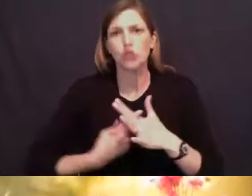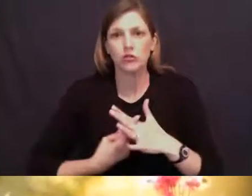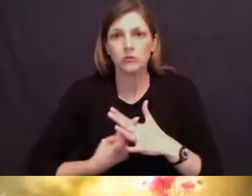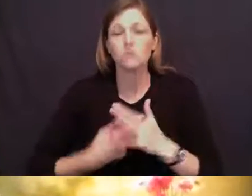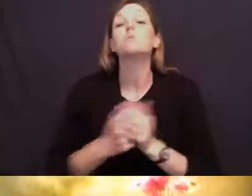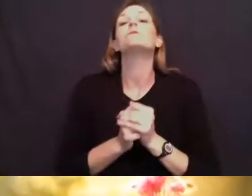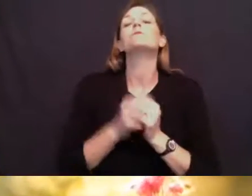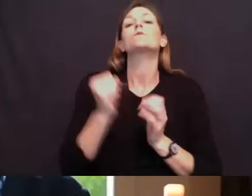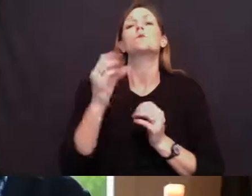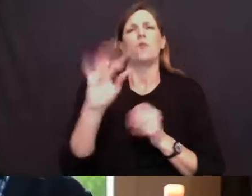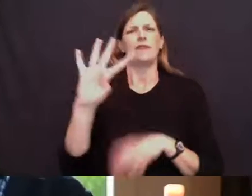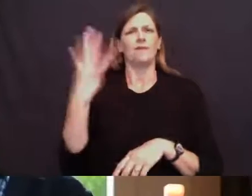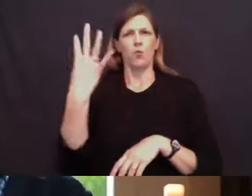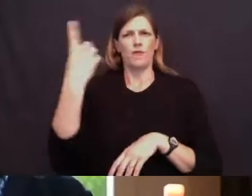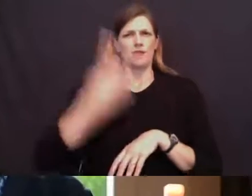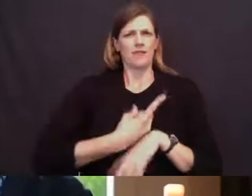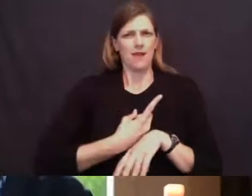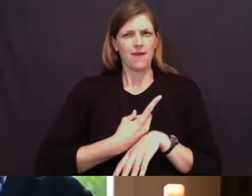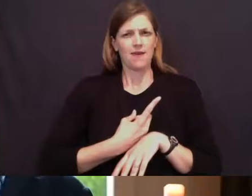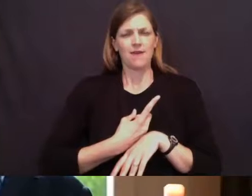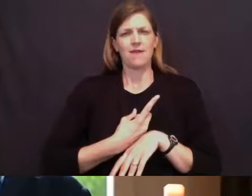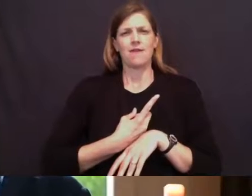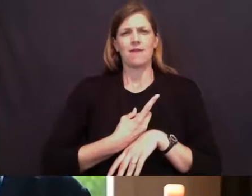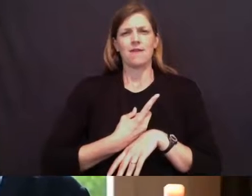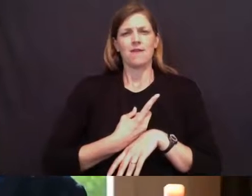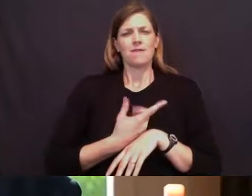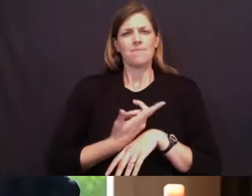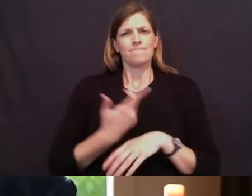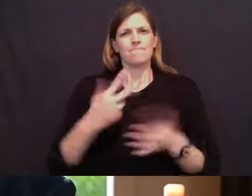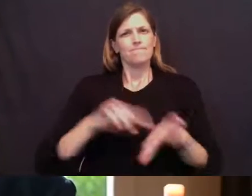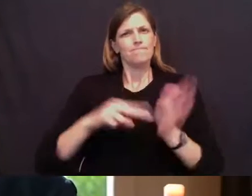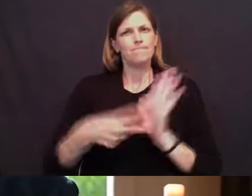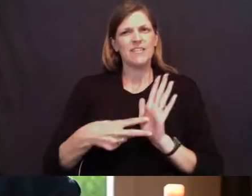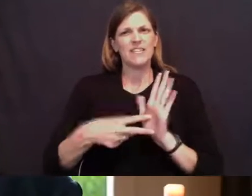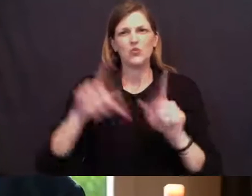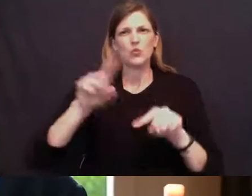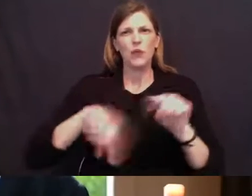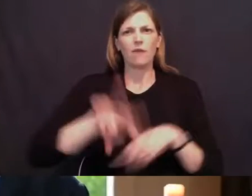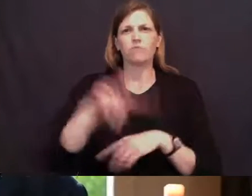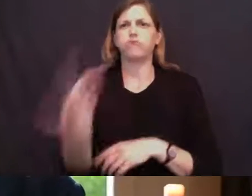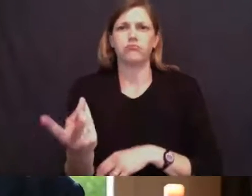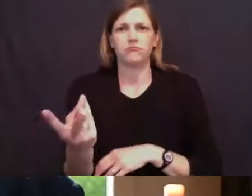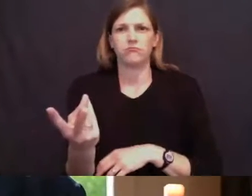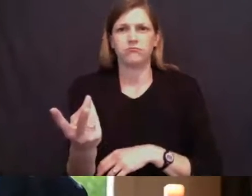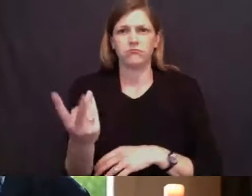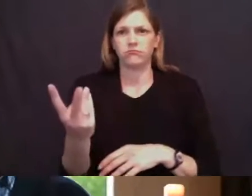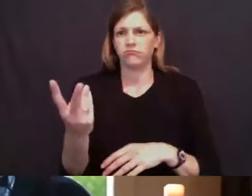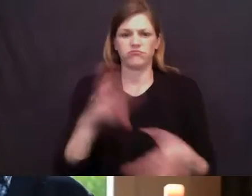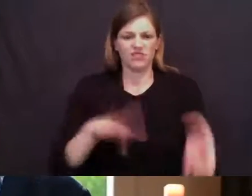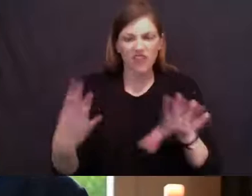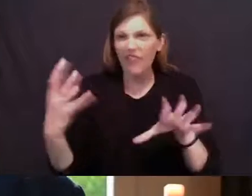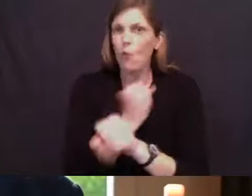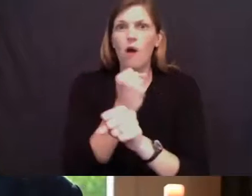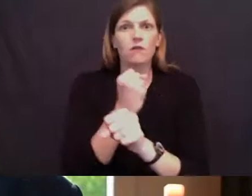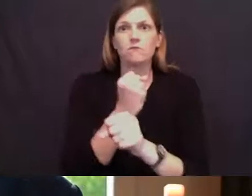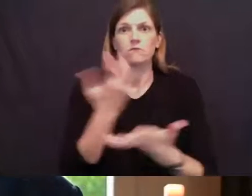day is speaking of an irreversible event. Death has won. There's nothing